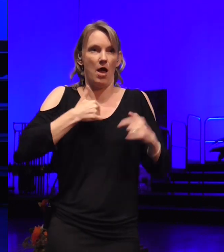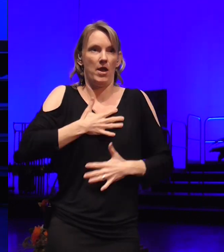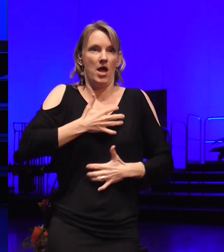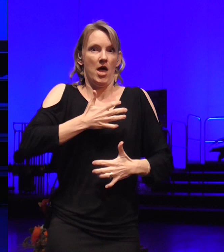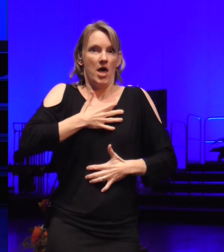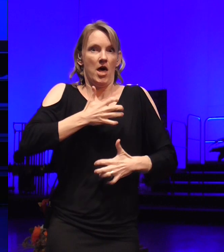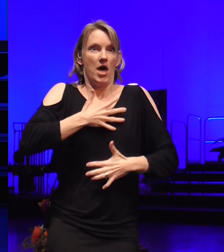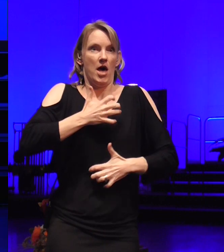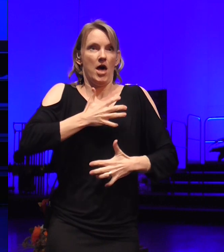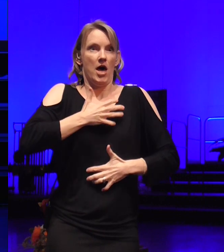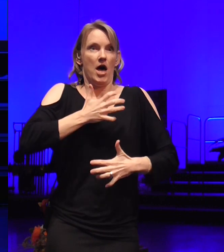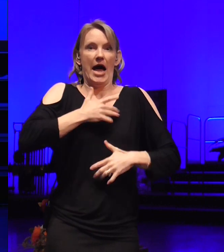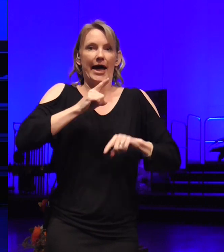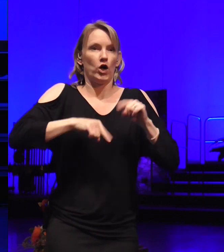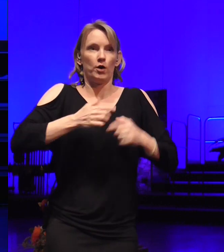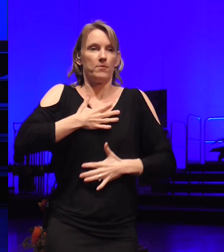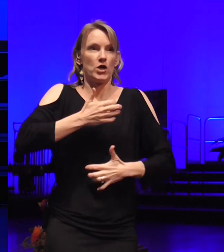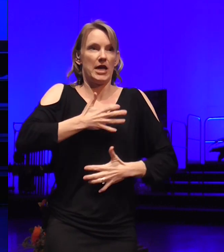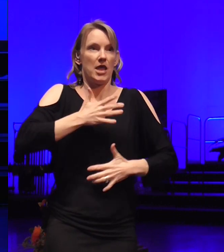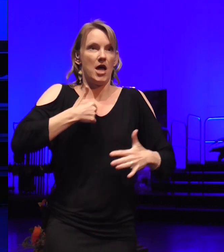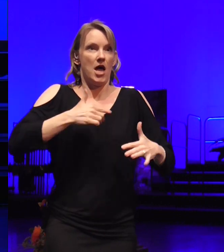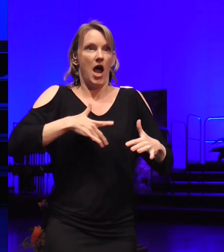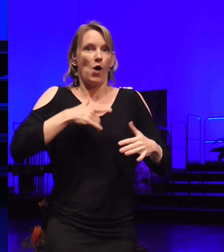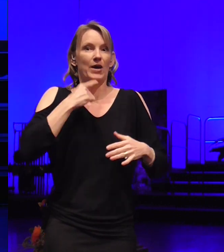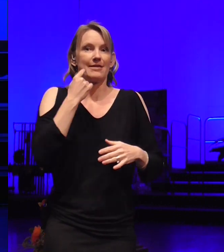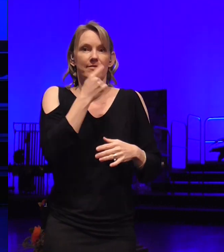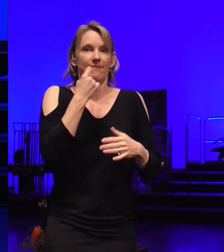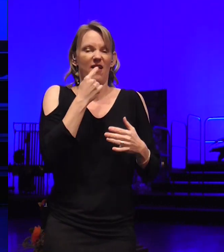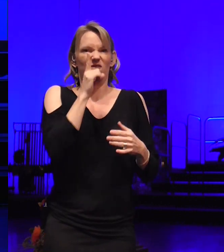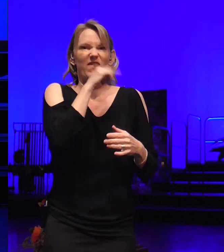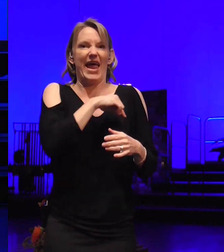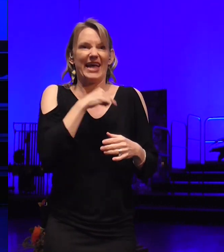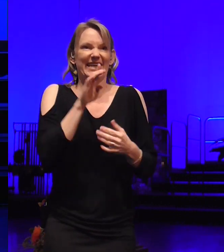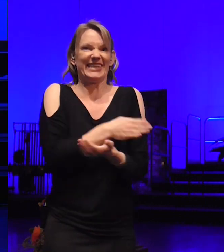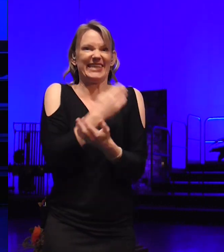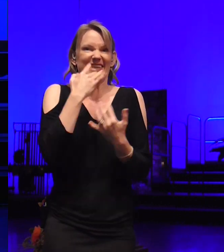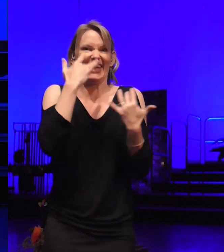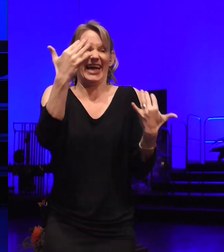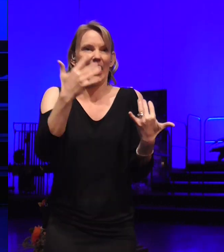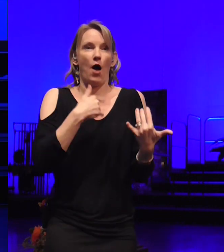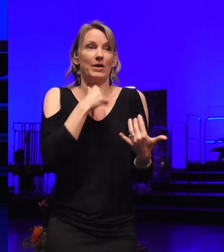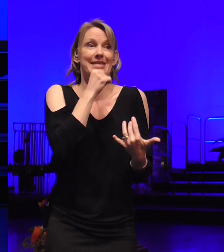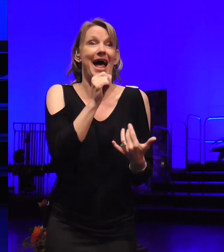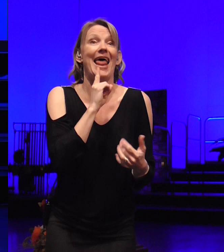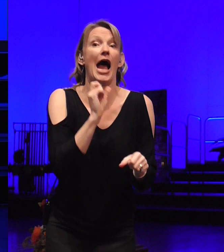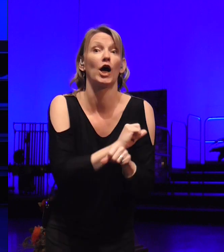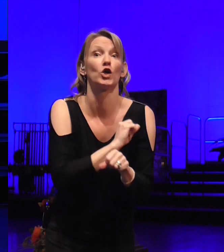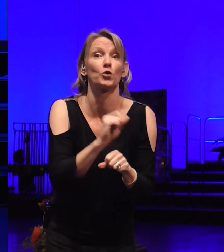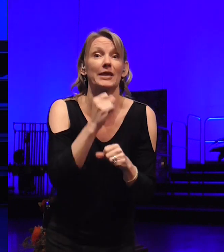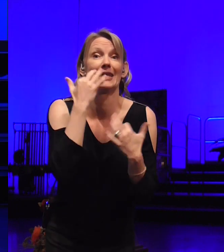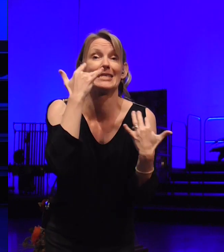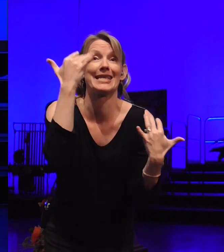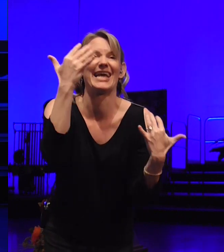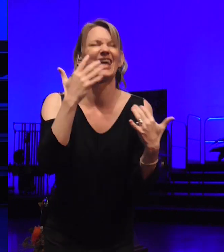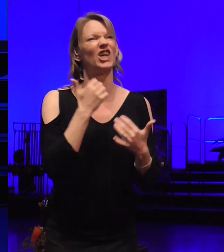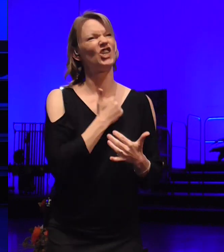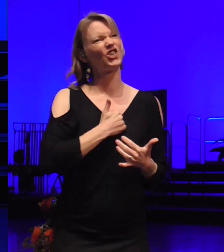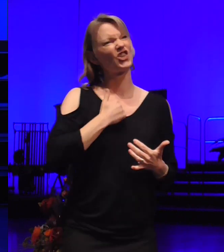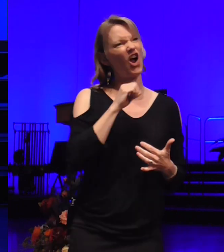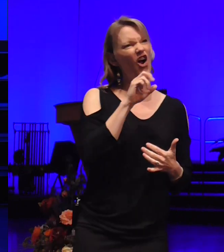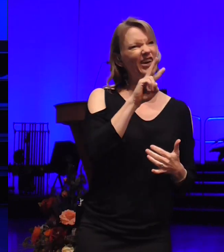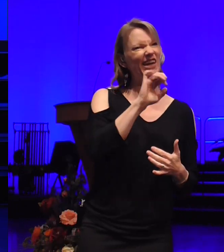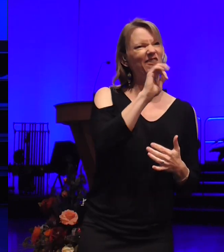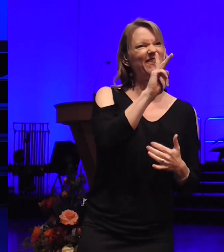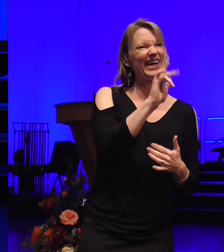would hyperventilate, and I couldn't breathe, so I was lip-syncing the words to the song. So sorry, Vicki Burrichter, our